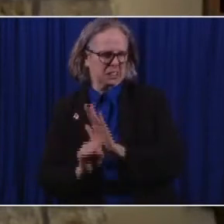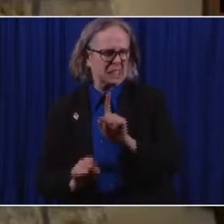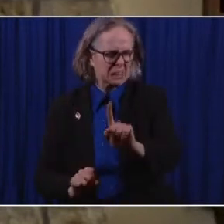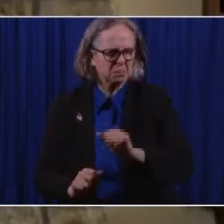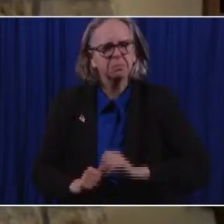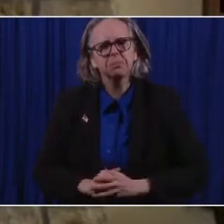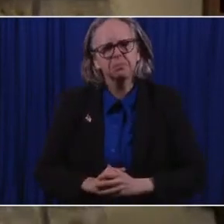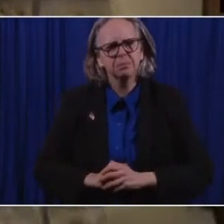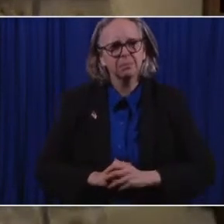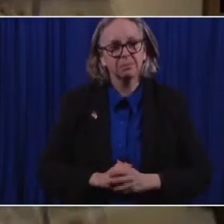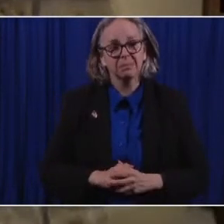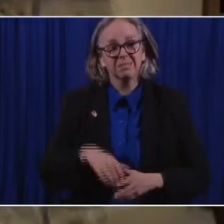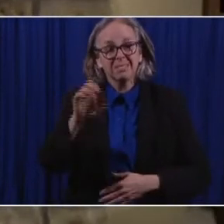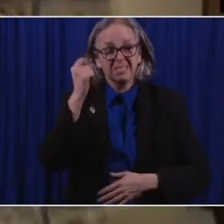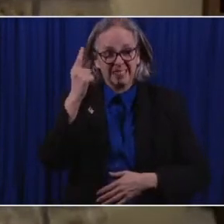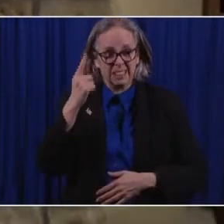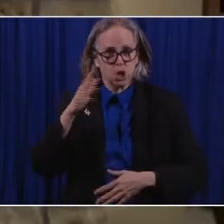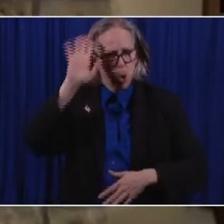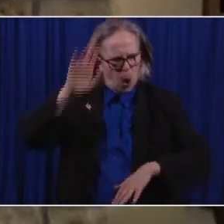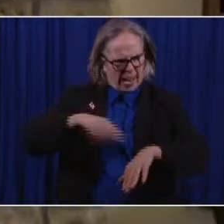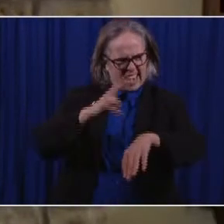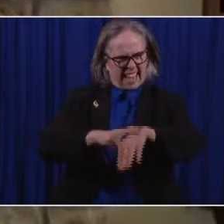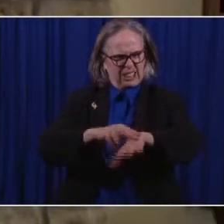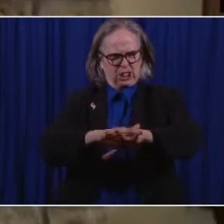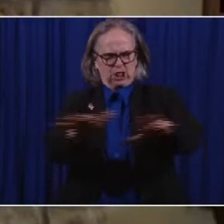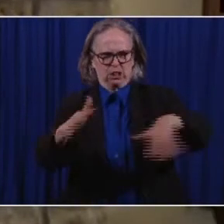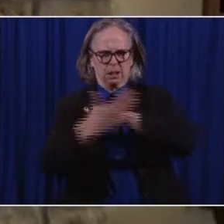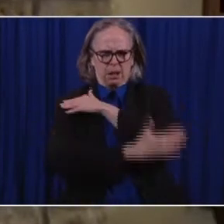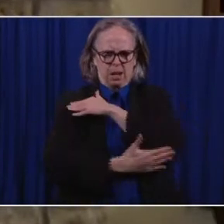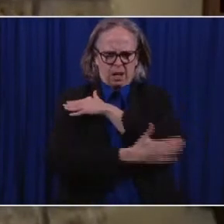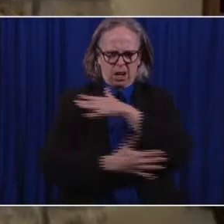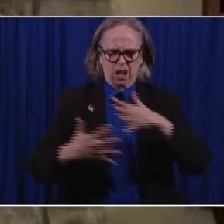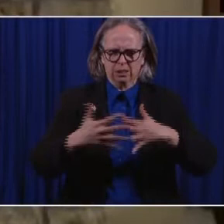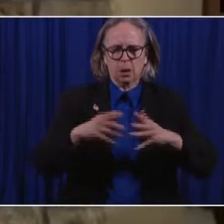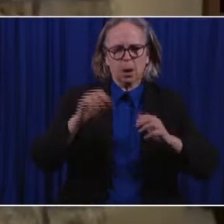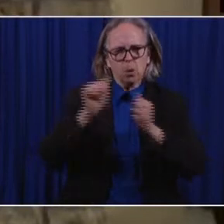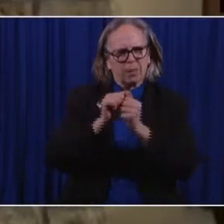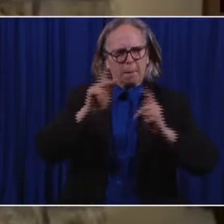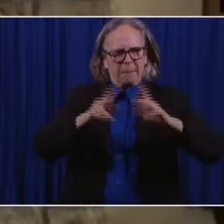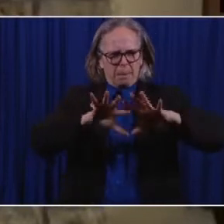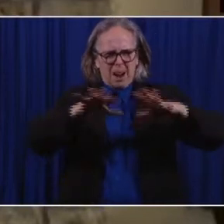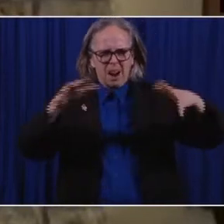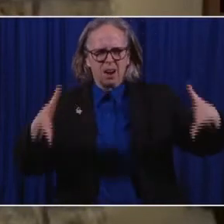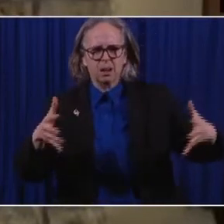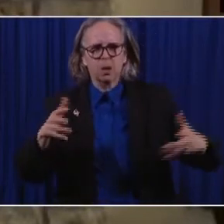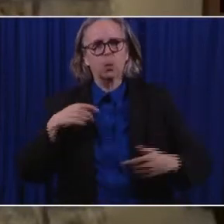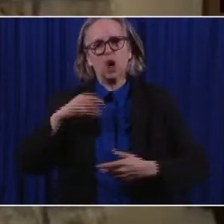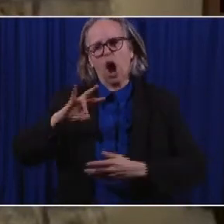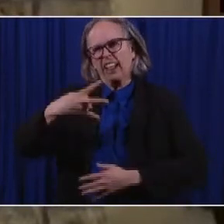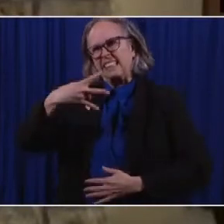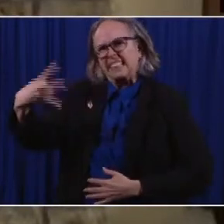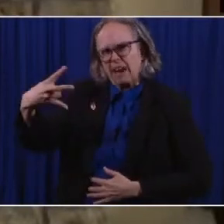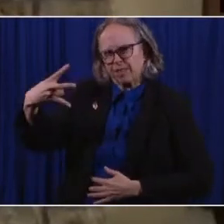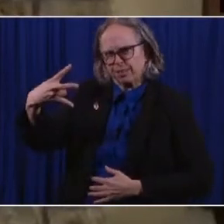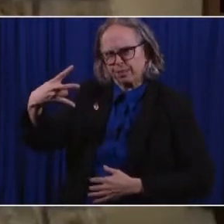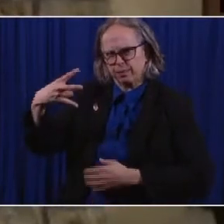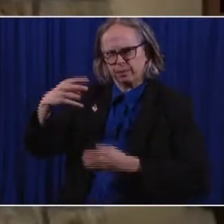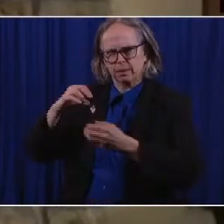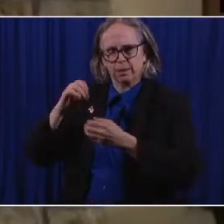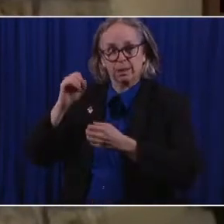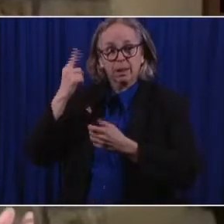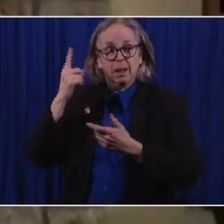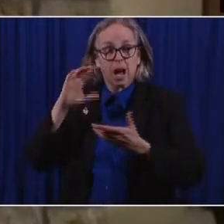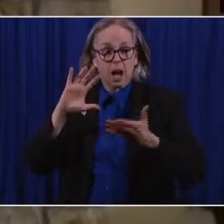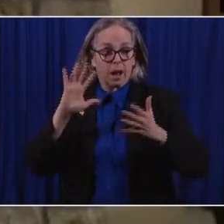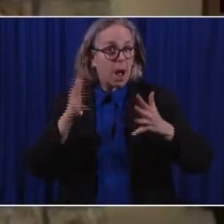in the nation in population and we're 7th in the nation in getting vaccines in. So we're basically where